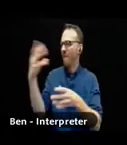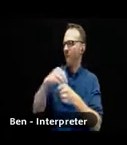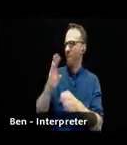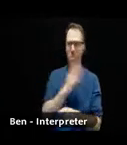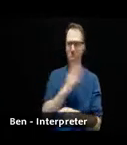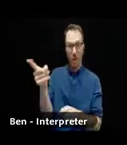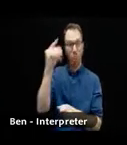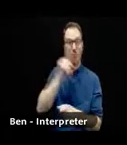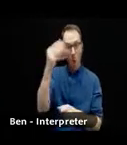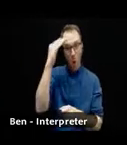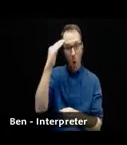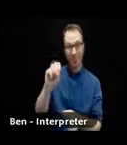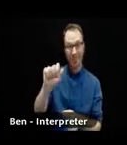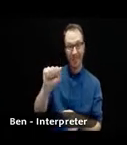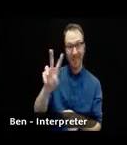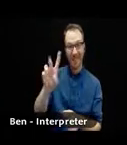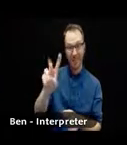in